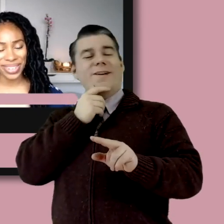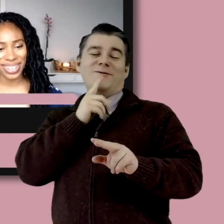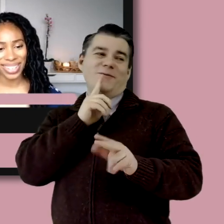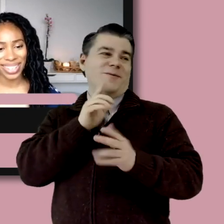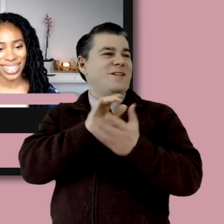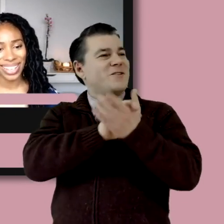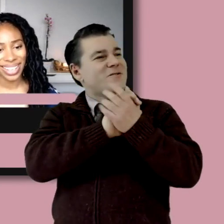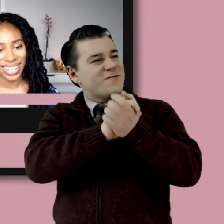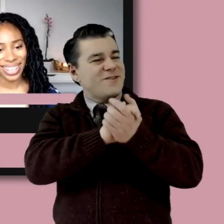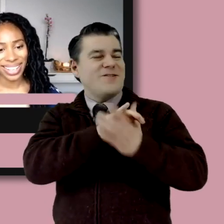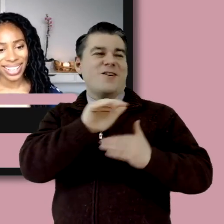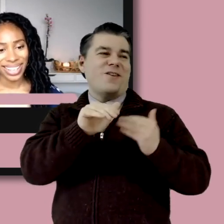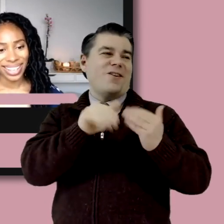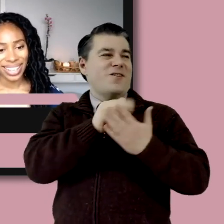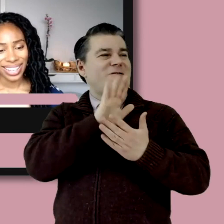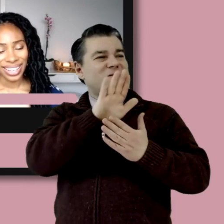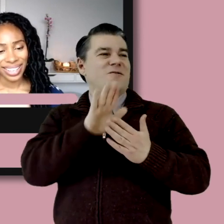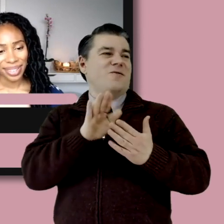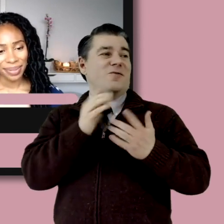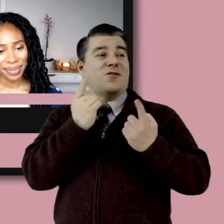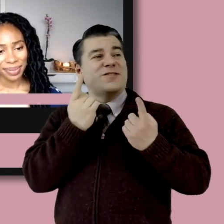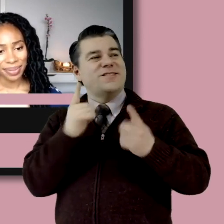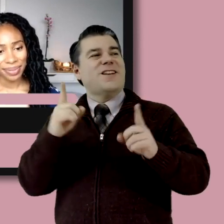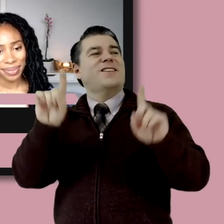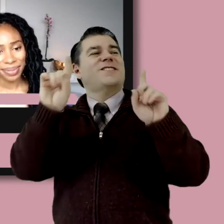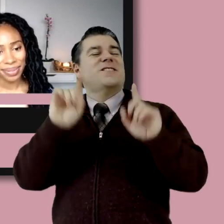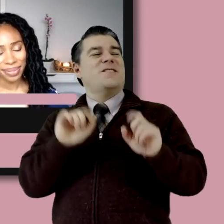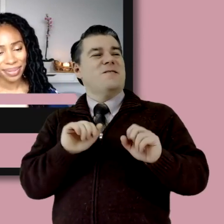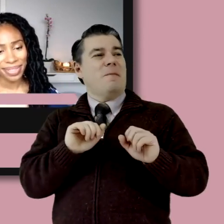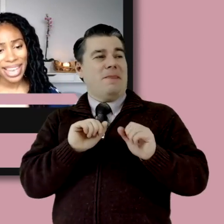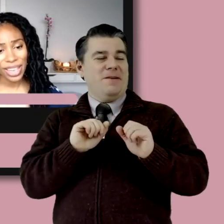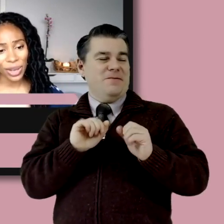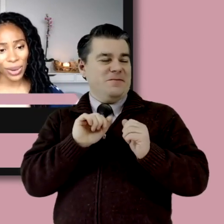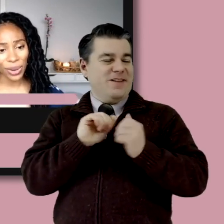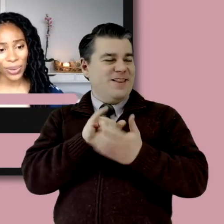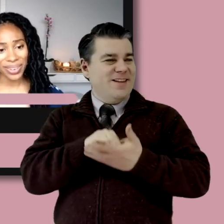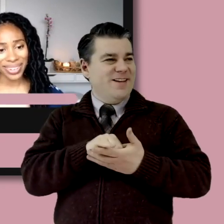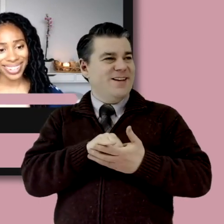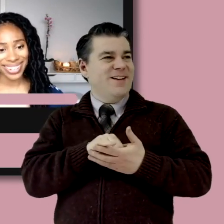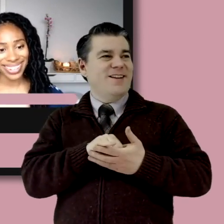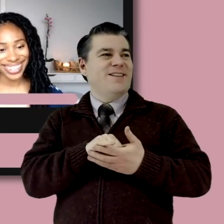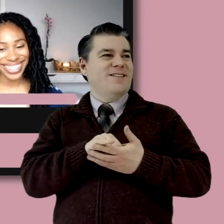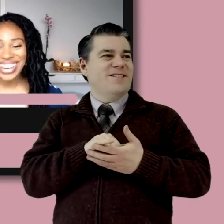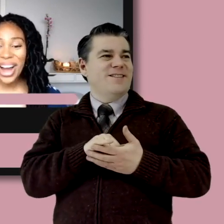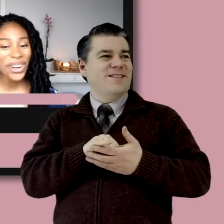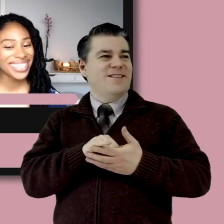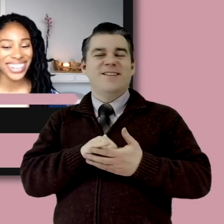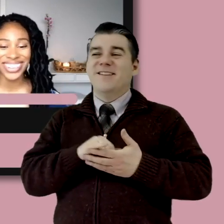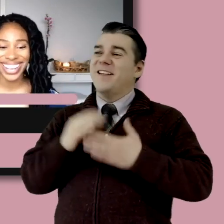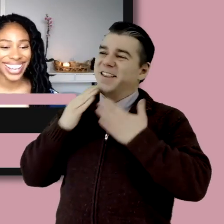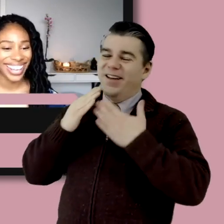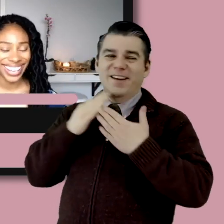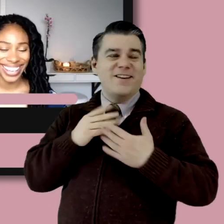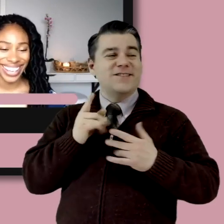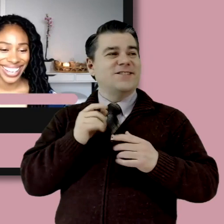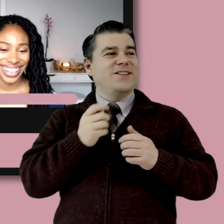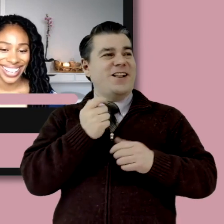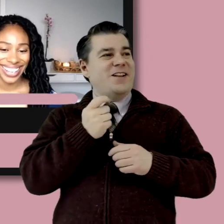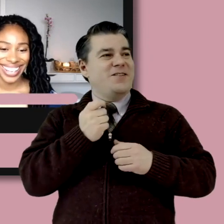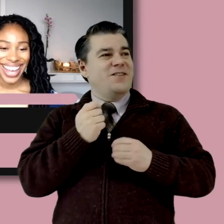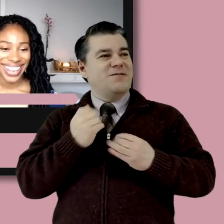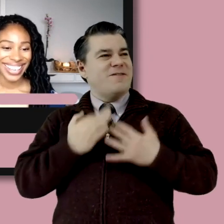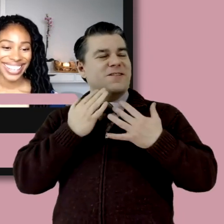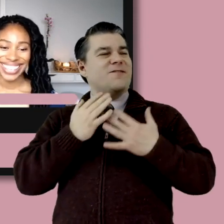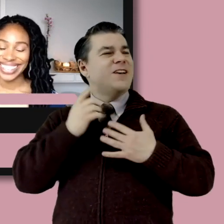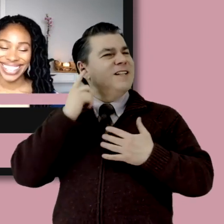on all of your success with that. Thank Sorry, you. I'm a little flustered right now because of the sound issues